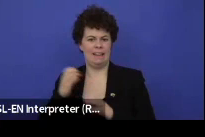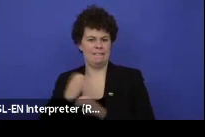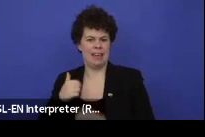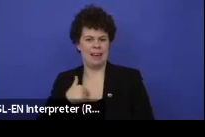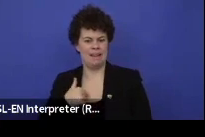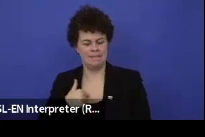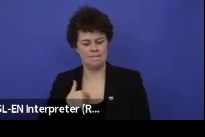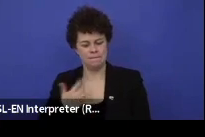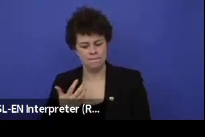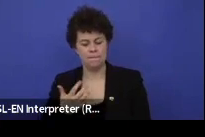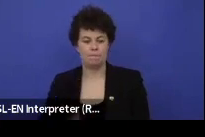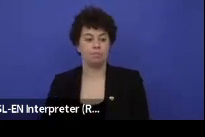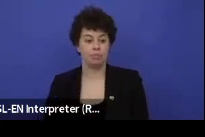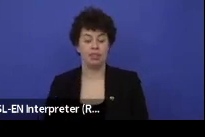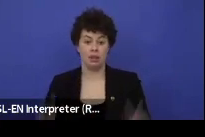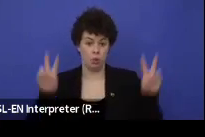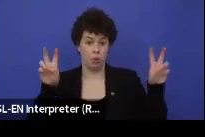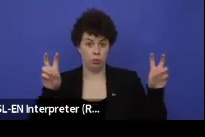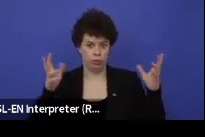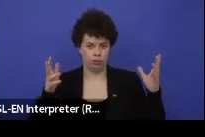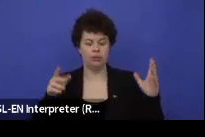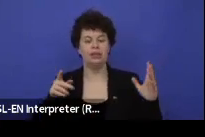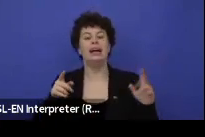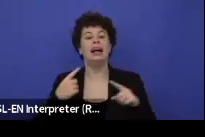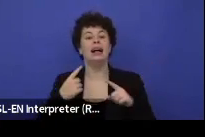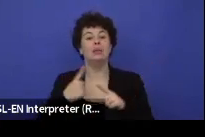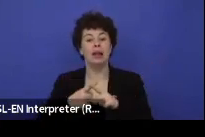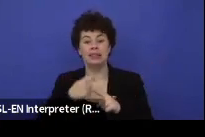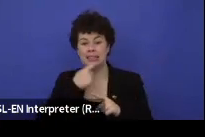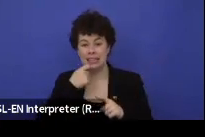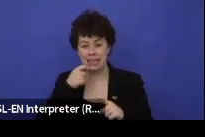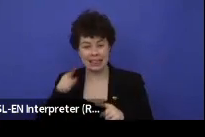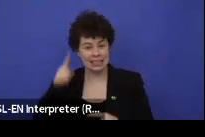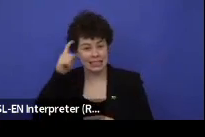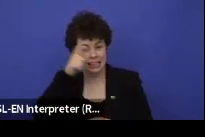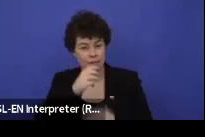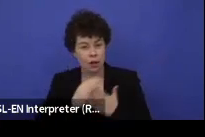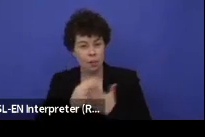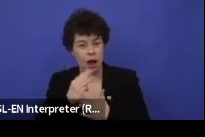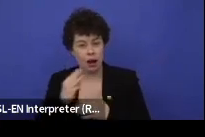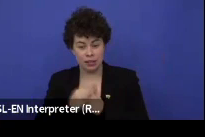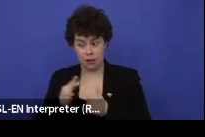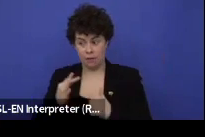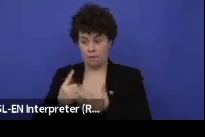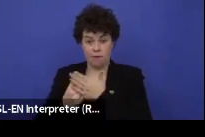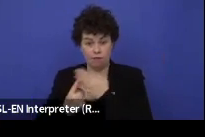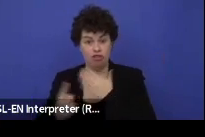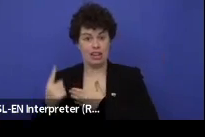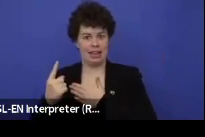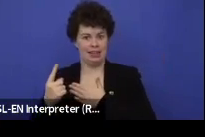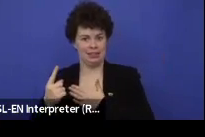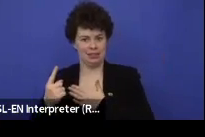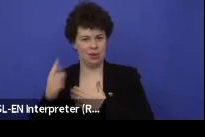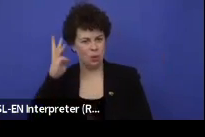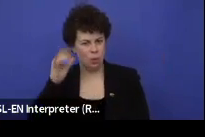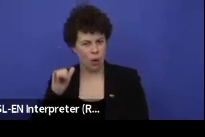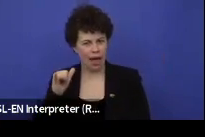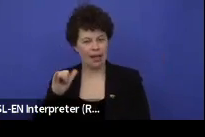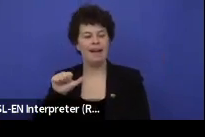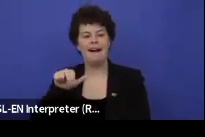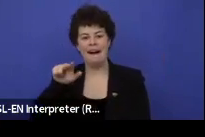But there's also, and she goes on to say this, it's a difficult part of being a freelancer too, because she